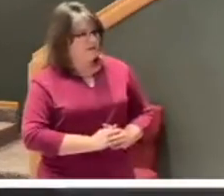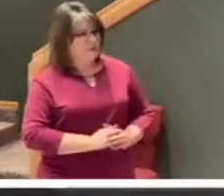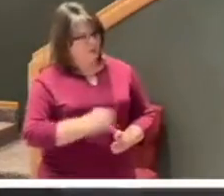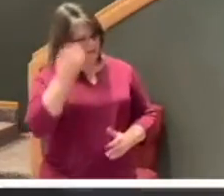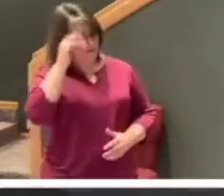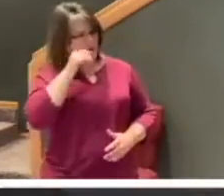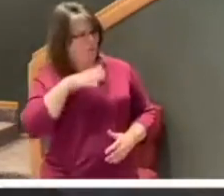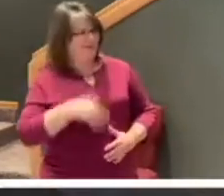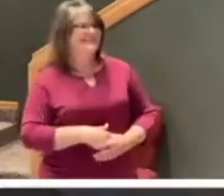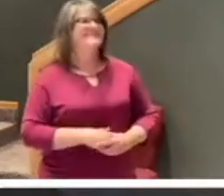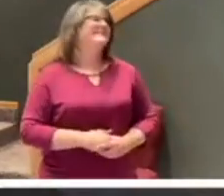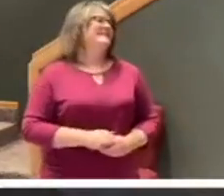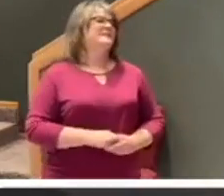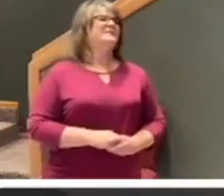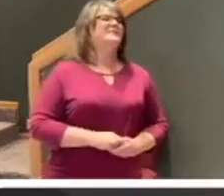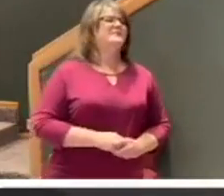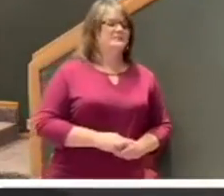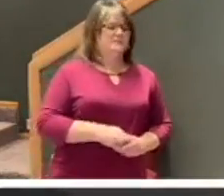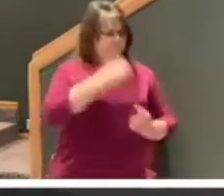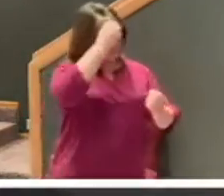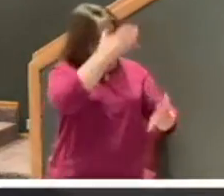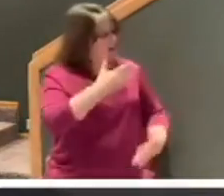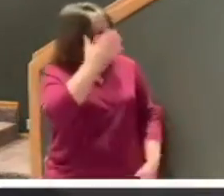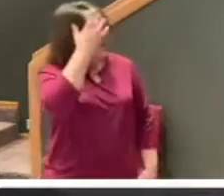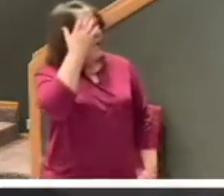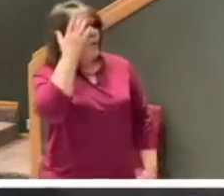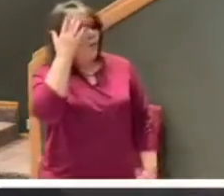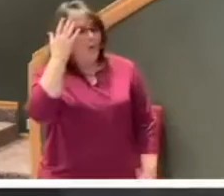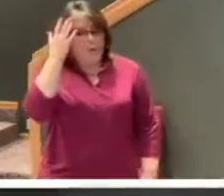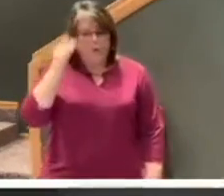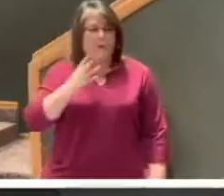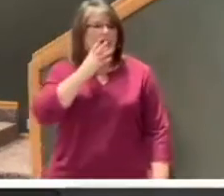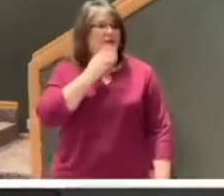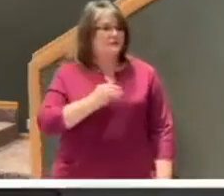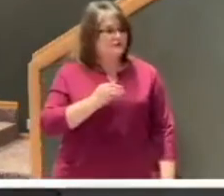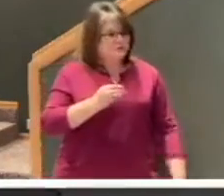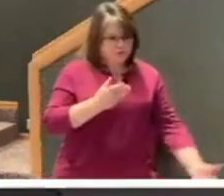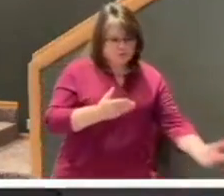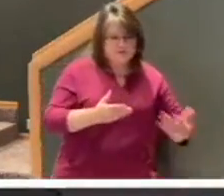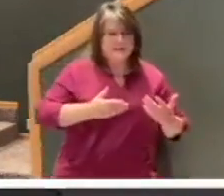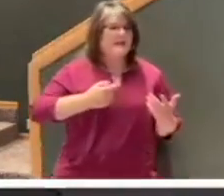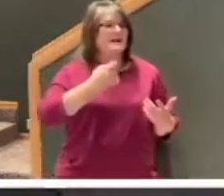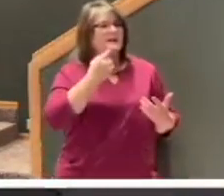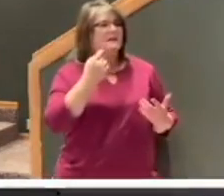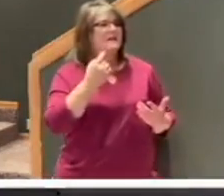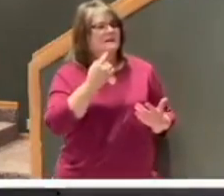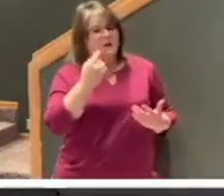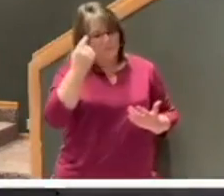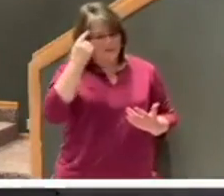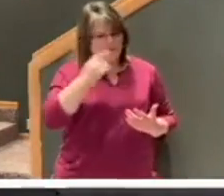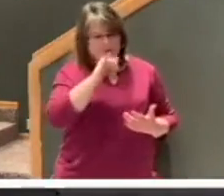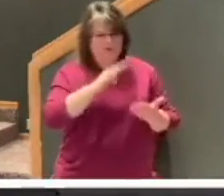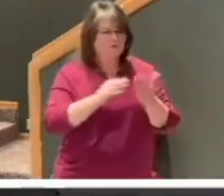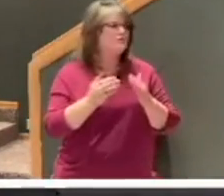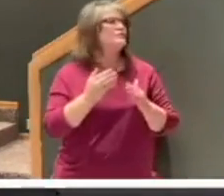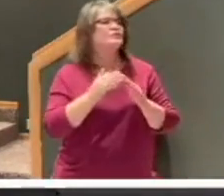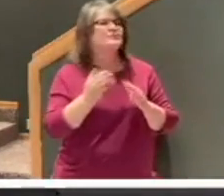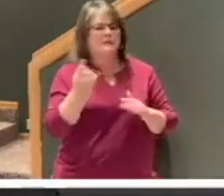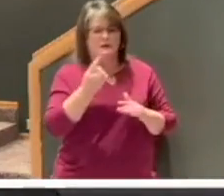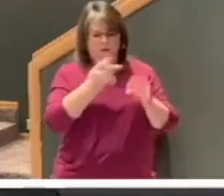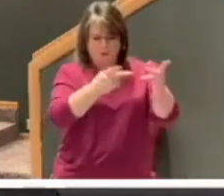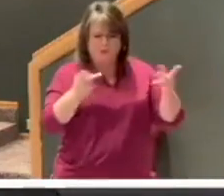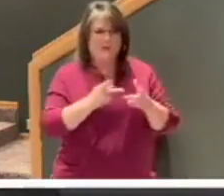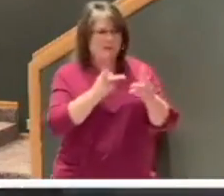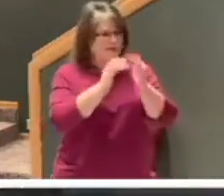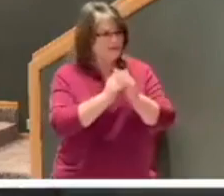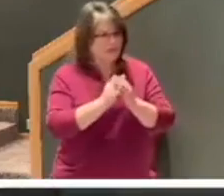here. So tell me, why is it that you Jews insist that Jerusalem is the only place of worship while we Samaritans claim it is here